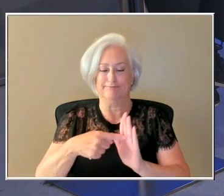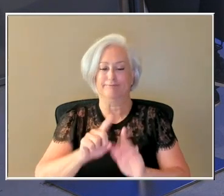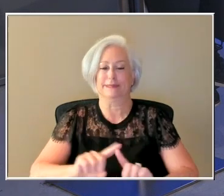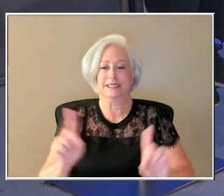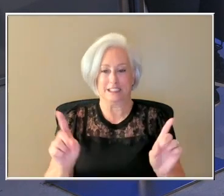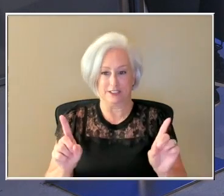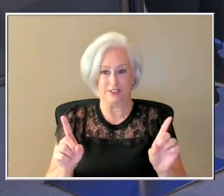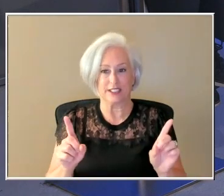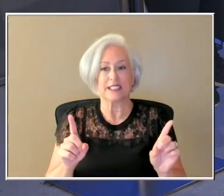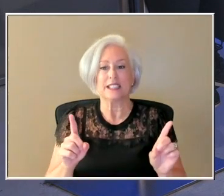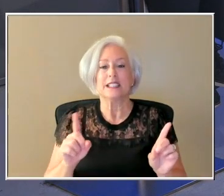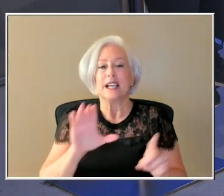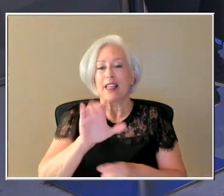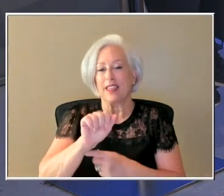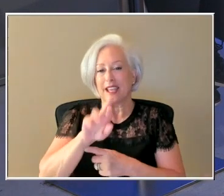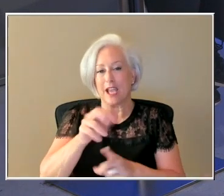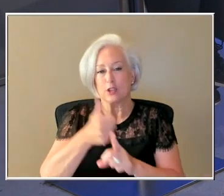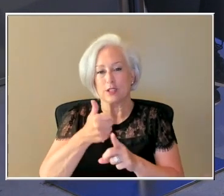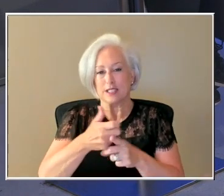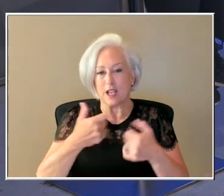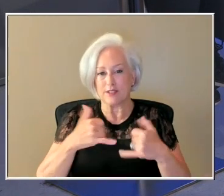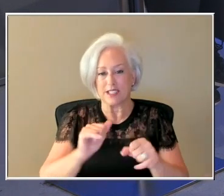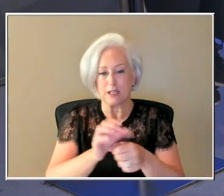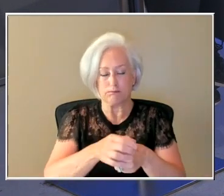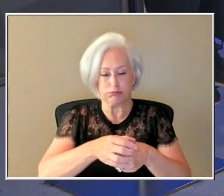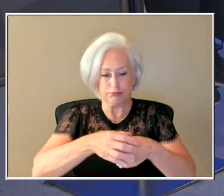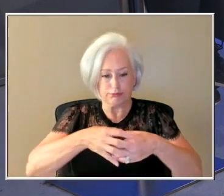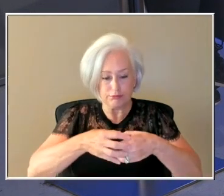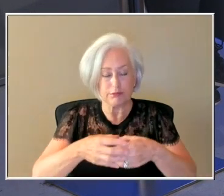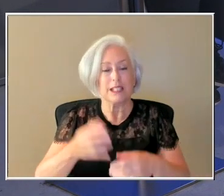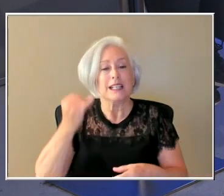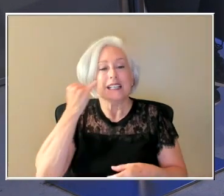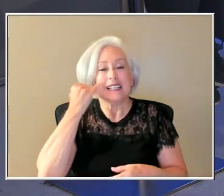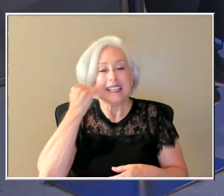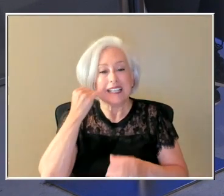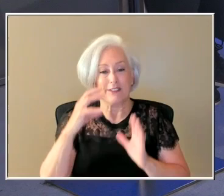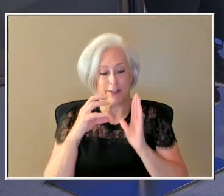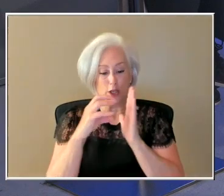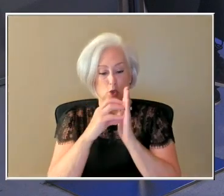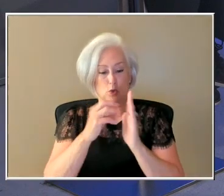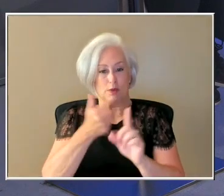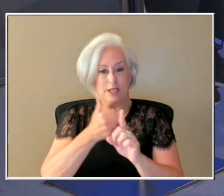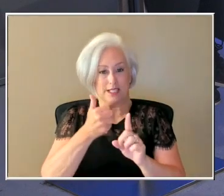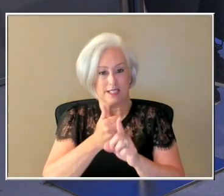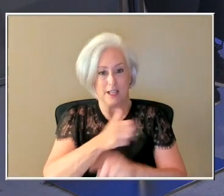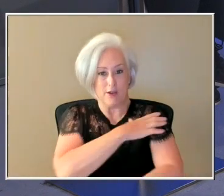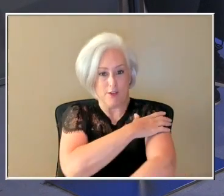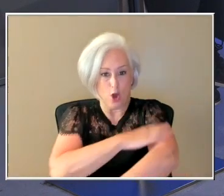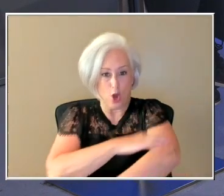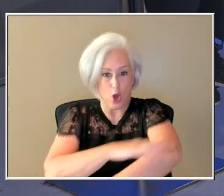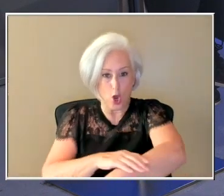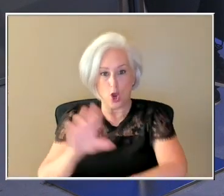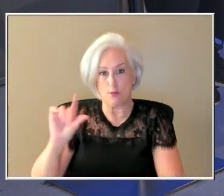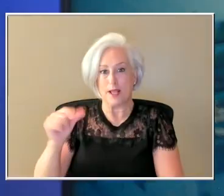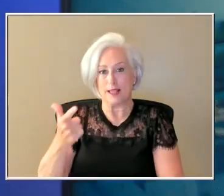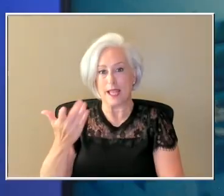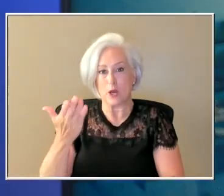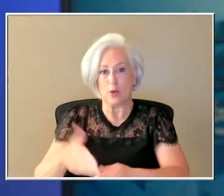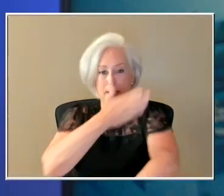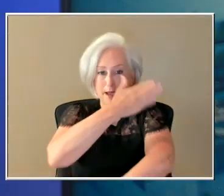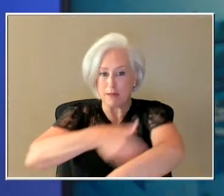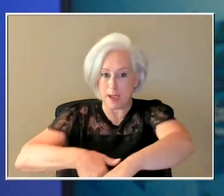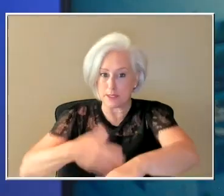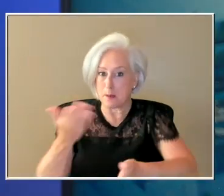So Dr. Rosenthal, if the tumor was in the arm or leg, you might consider amputation. Is that correct? That's correct, although most of the time